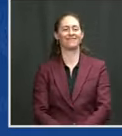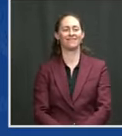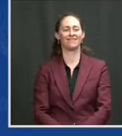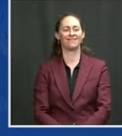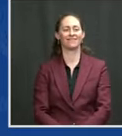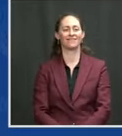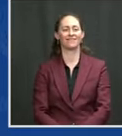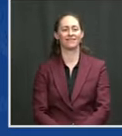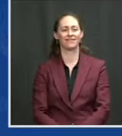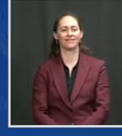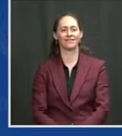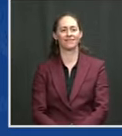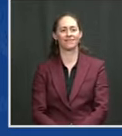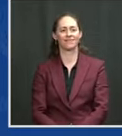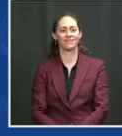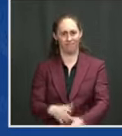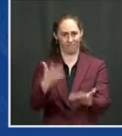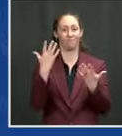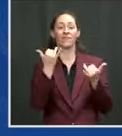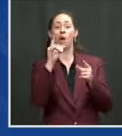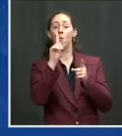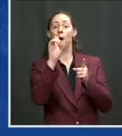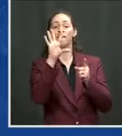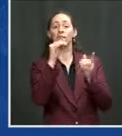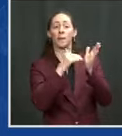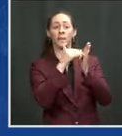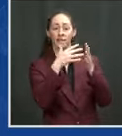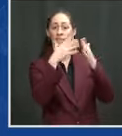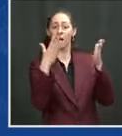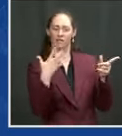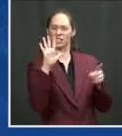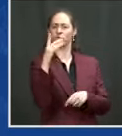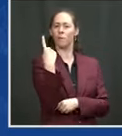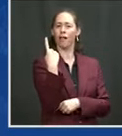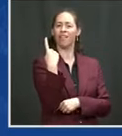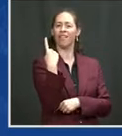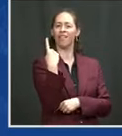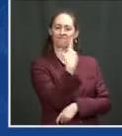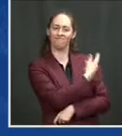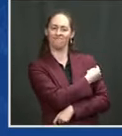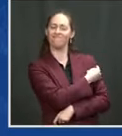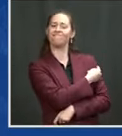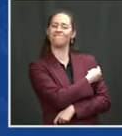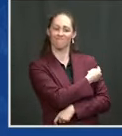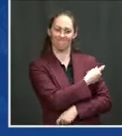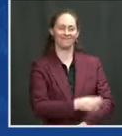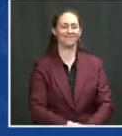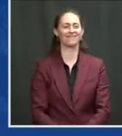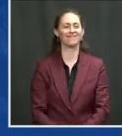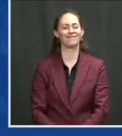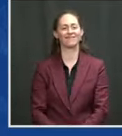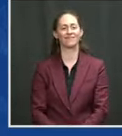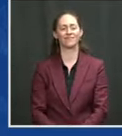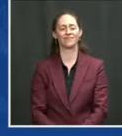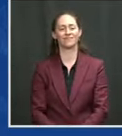Over 115 million Americans are fully vaccinated. Nearly 85 percent of people